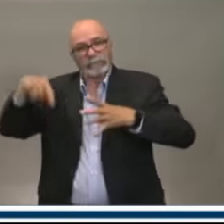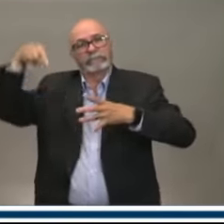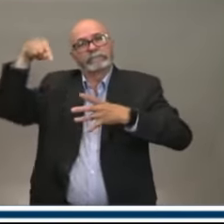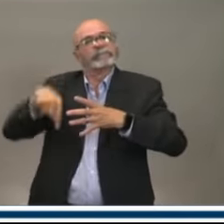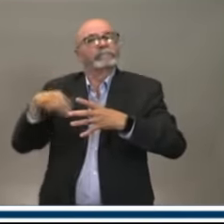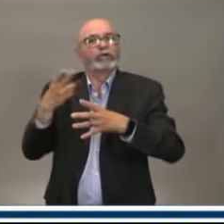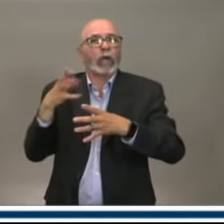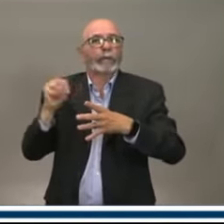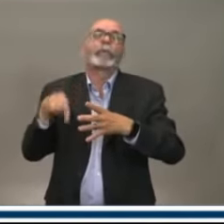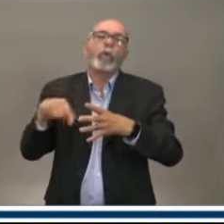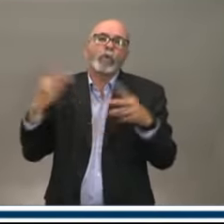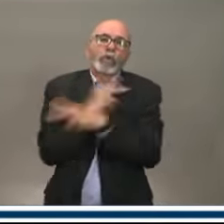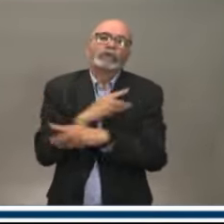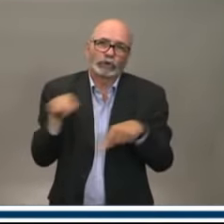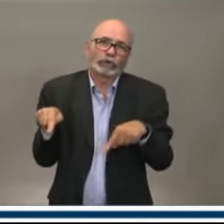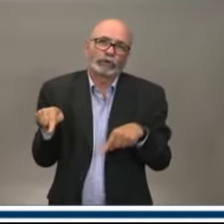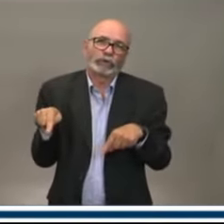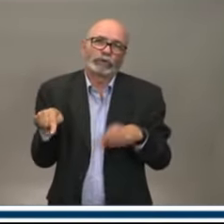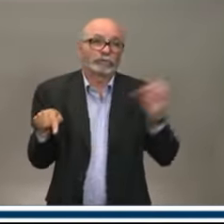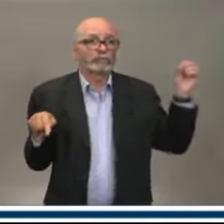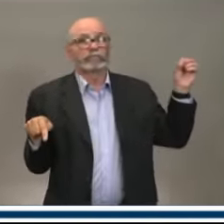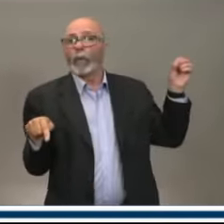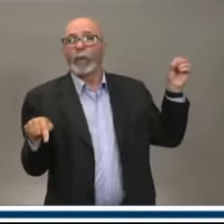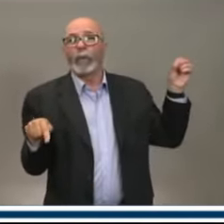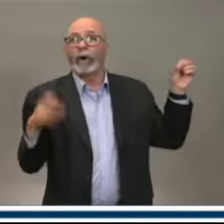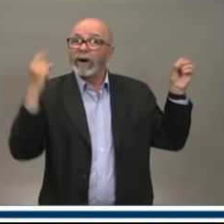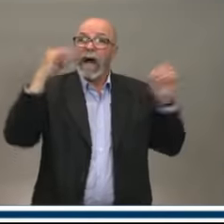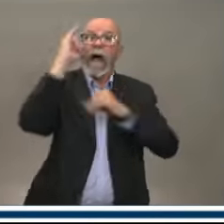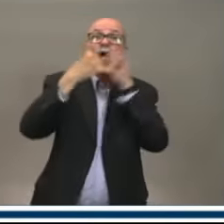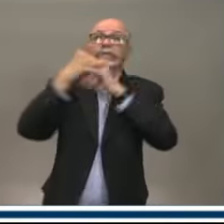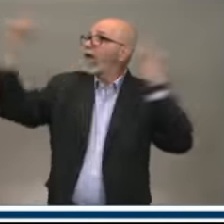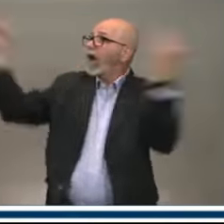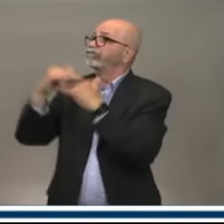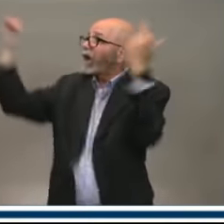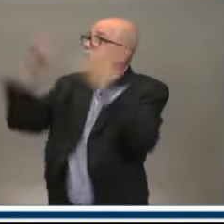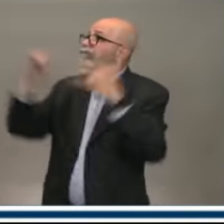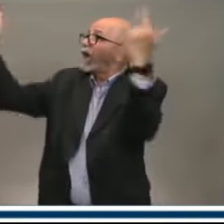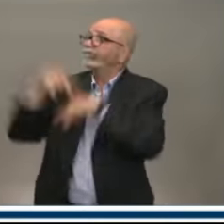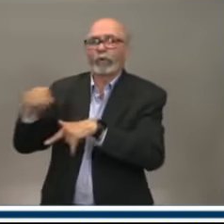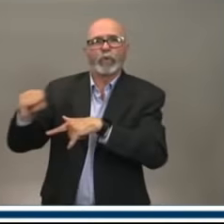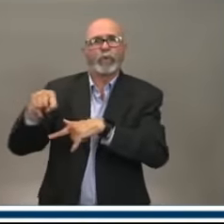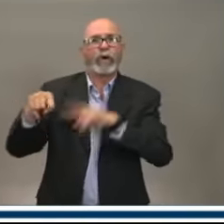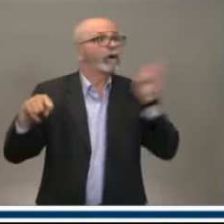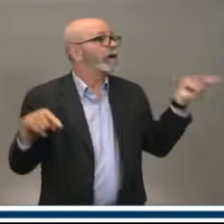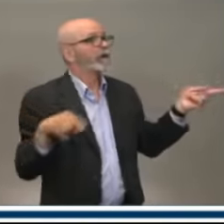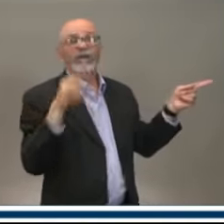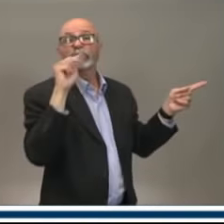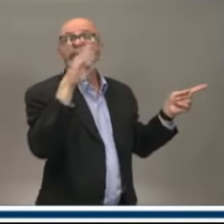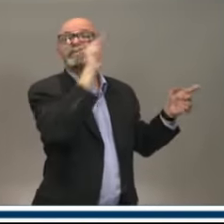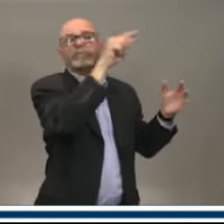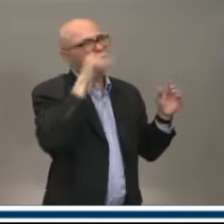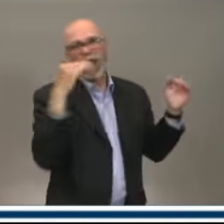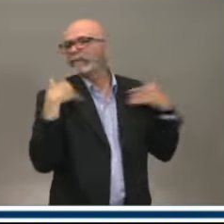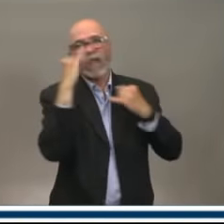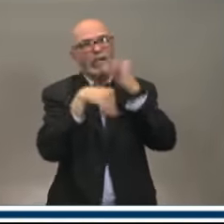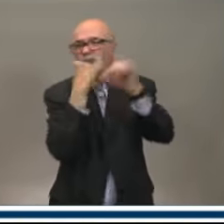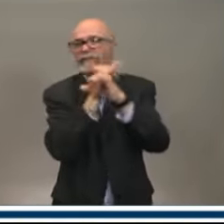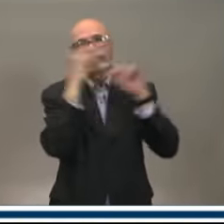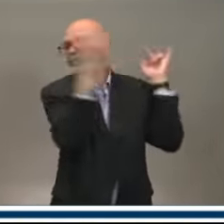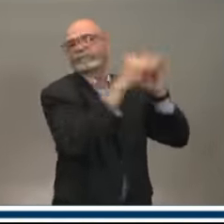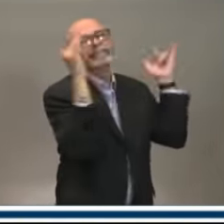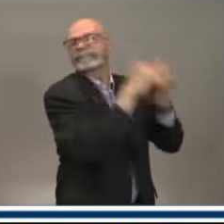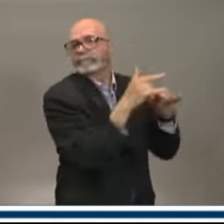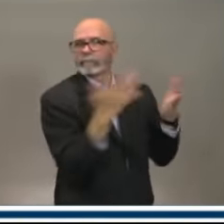We also have an international airport. The other maritime provinces provinces don't have that. So we have a number of factors that